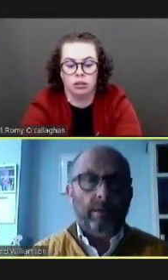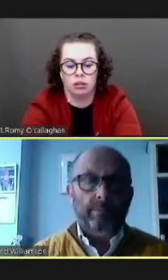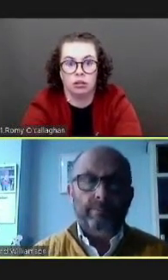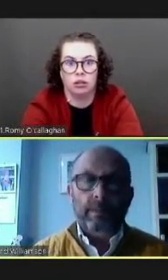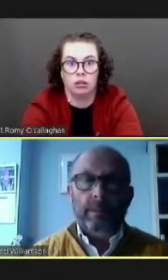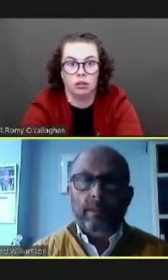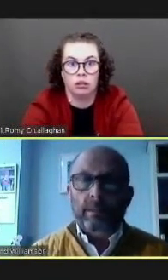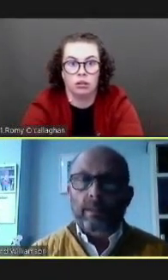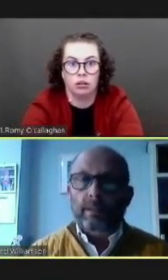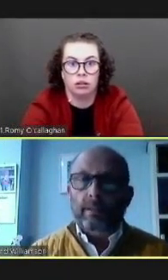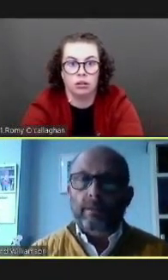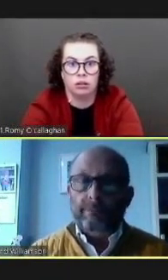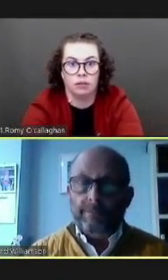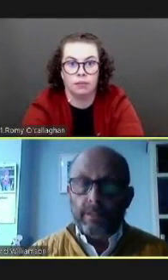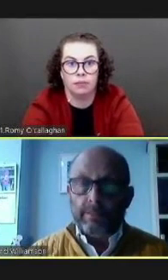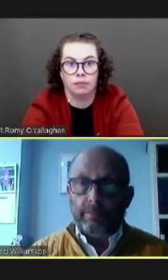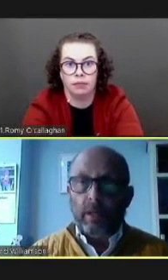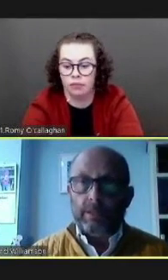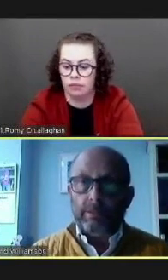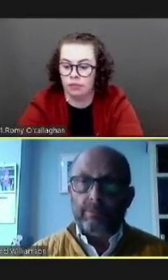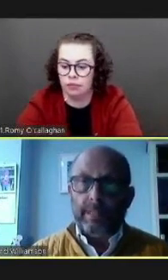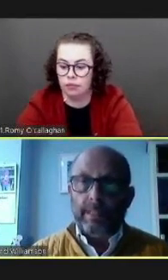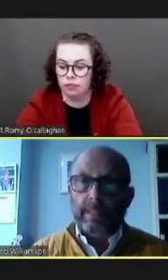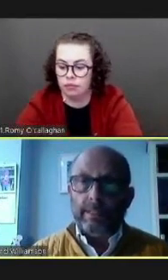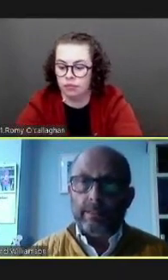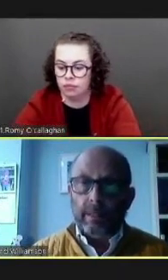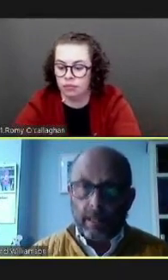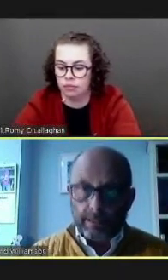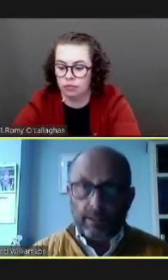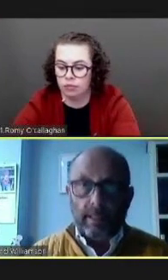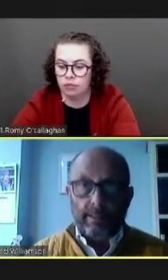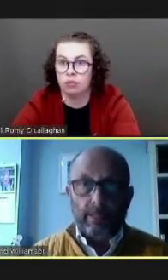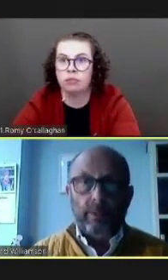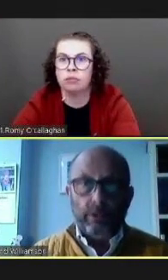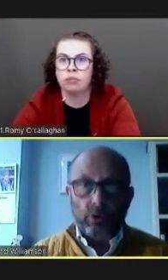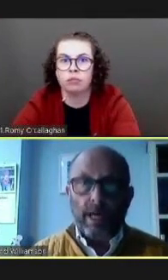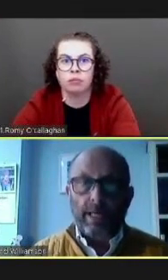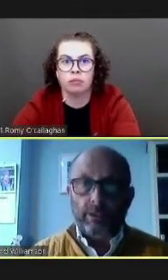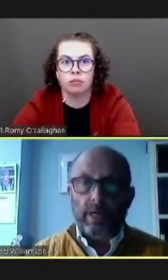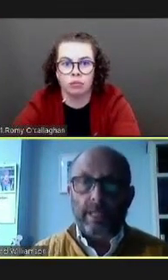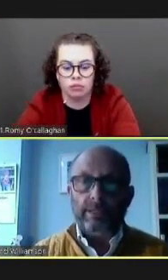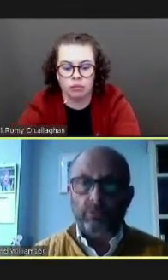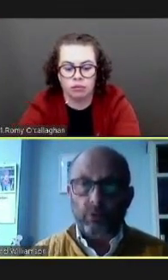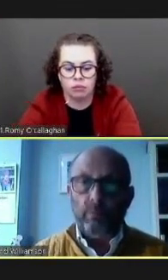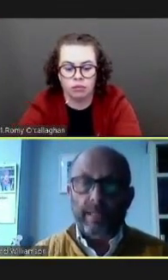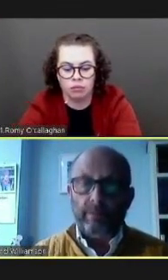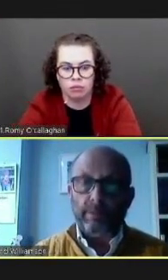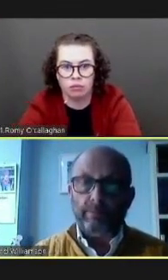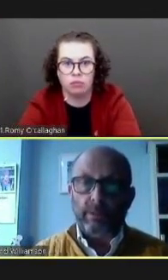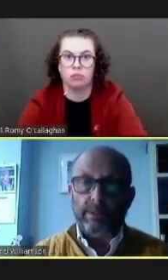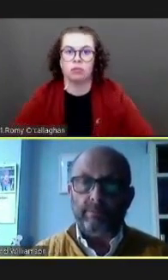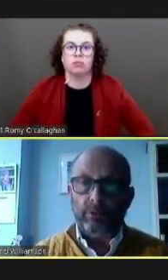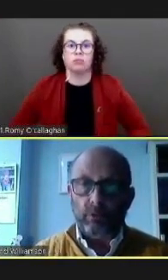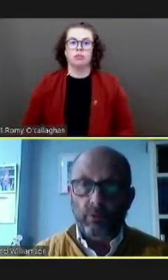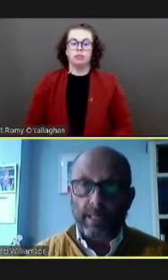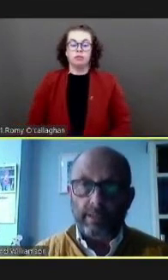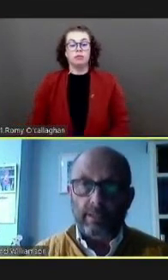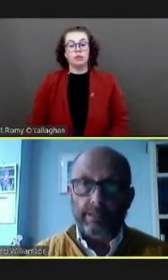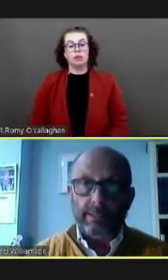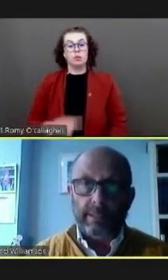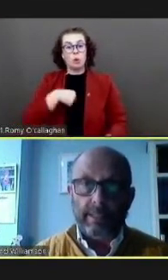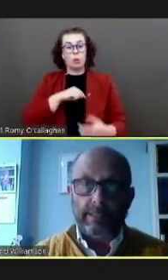we are, the first part of the article, I think we try and address through being responsive and